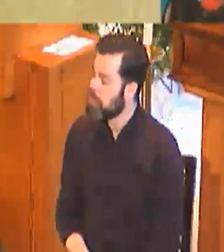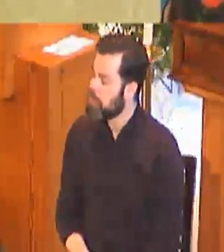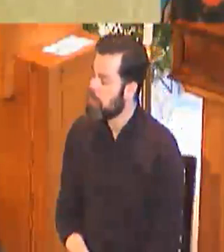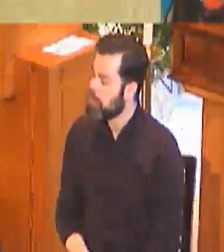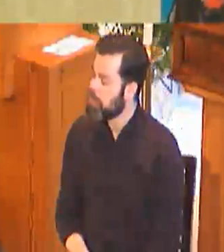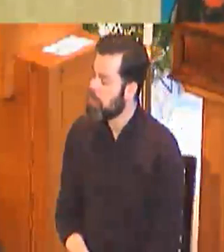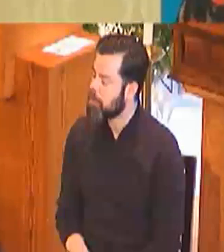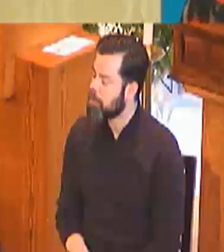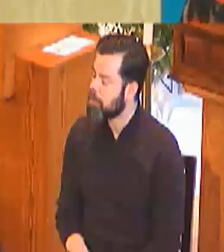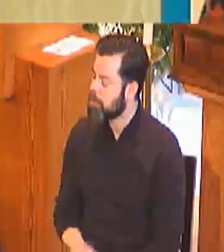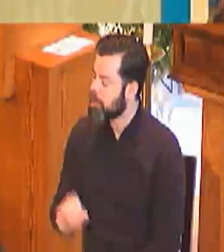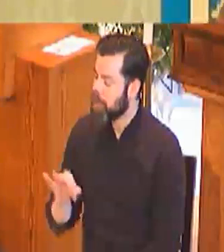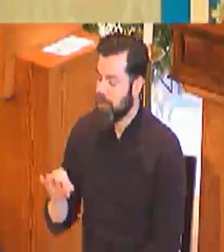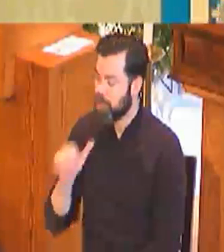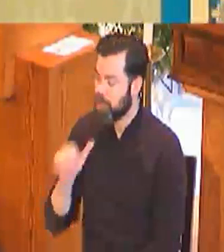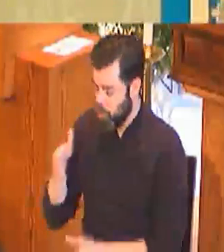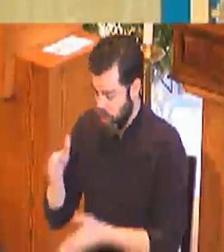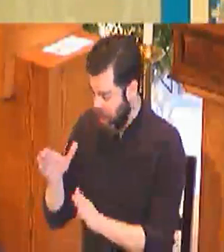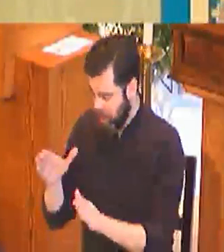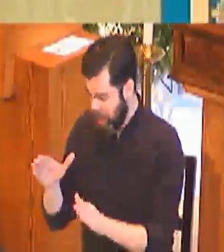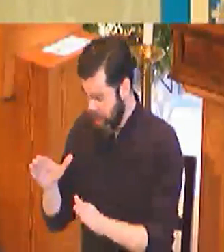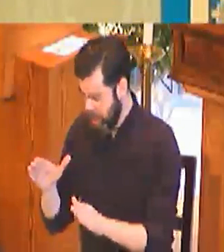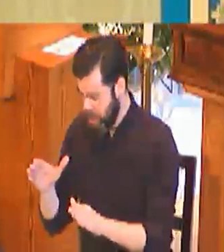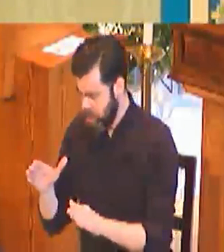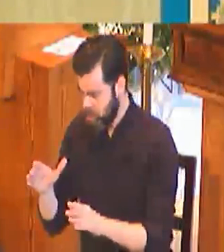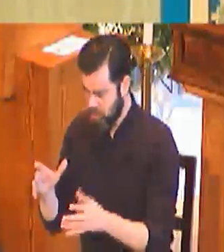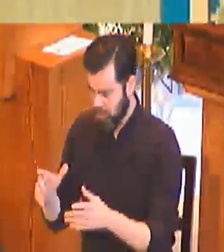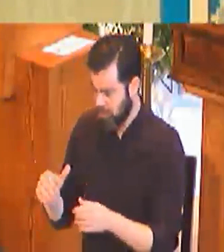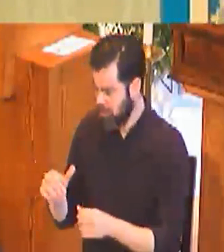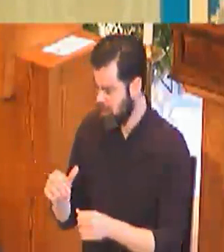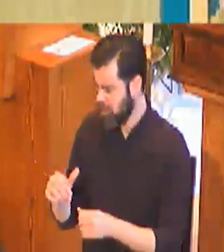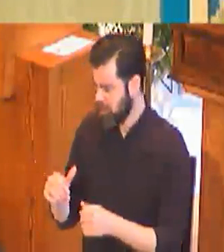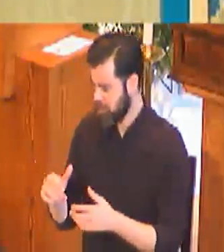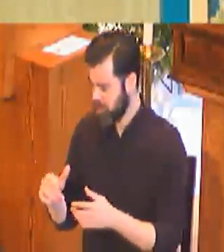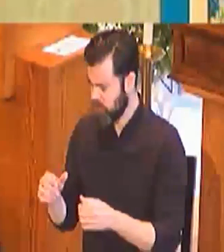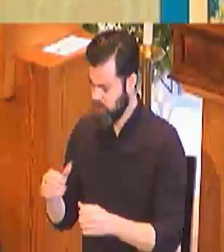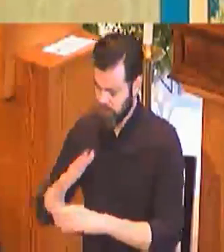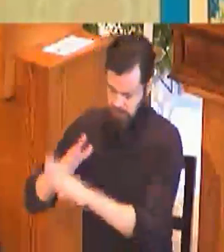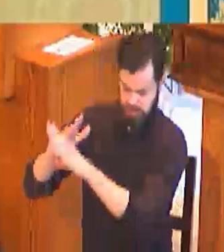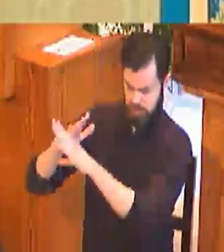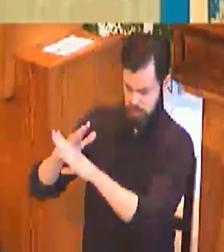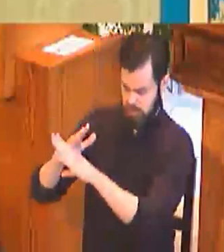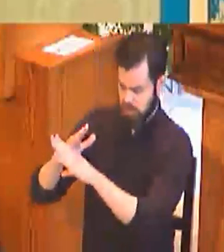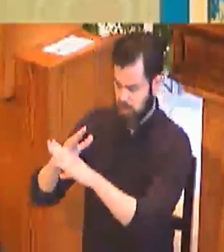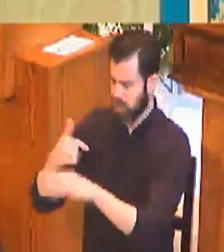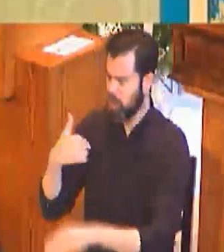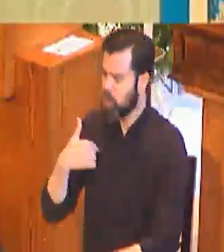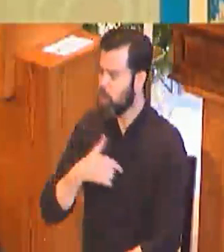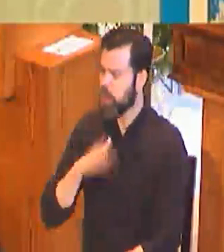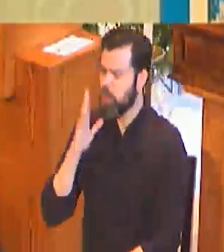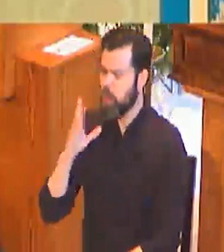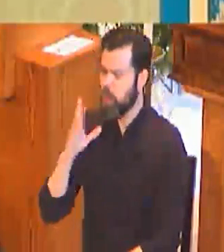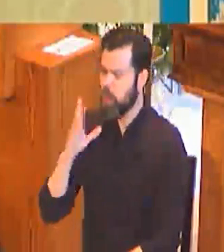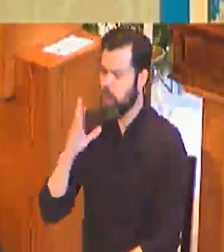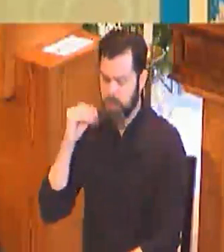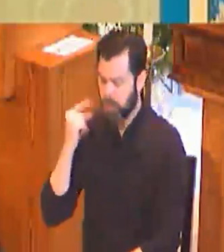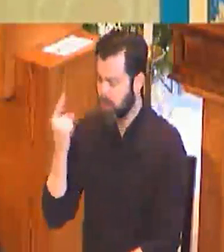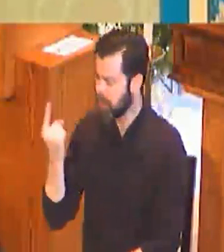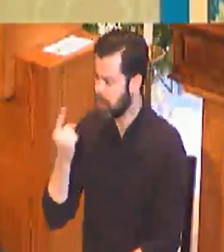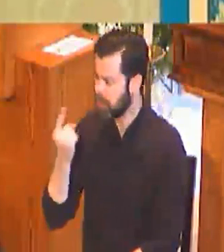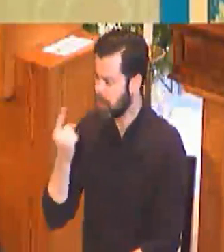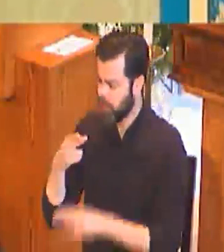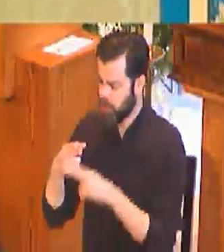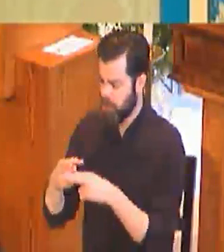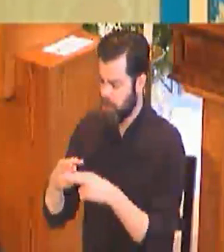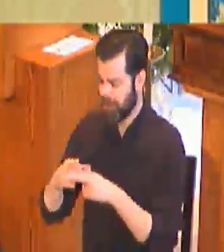And when we don't, we experience something called chemicalization. In Unity's classic text, Lessons in Truth,